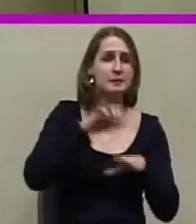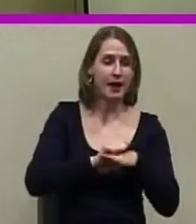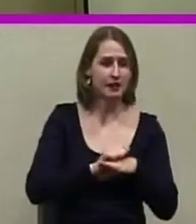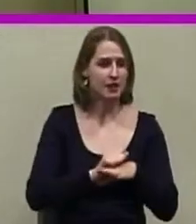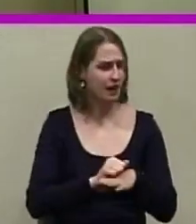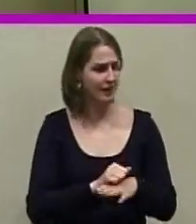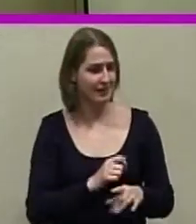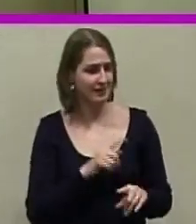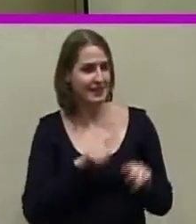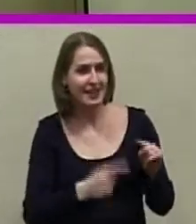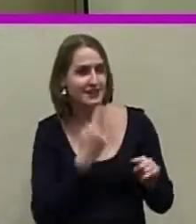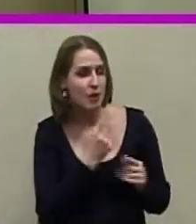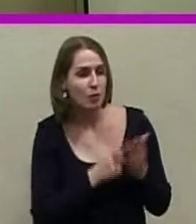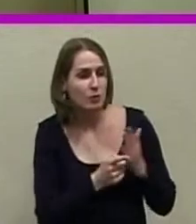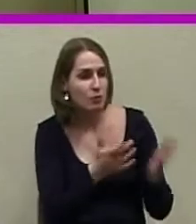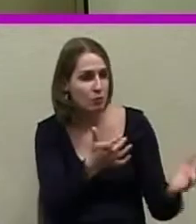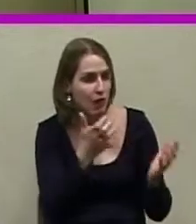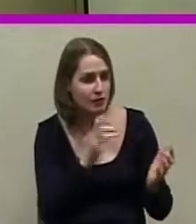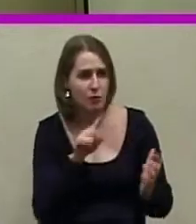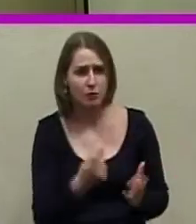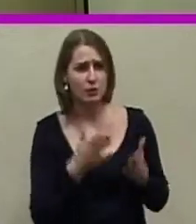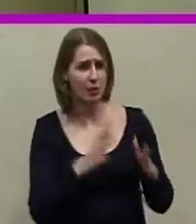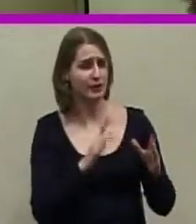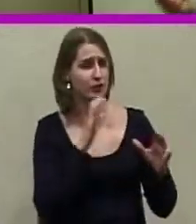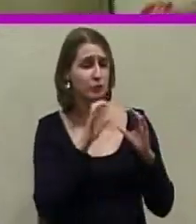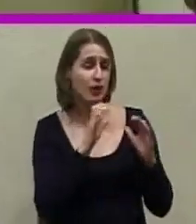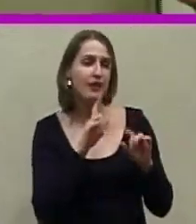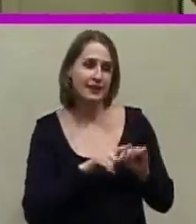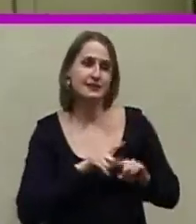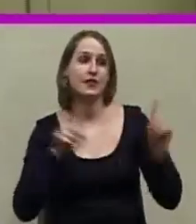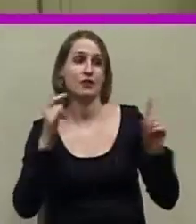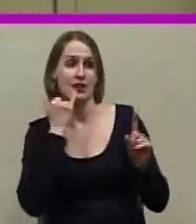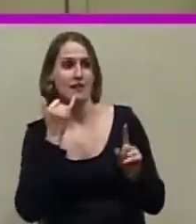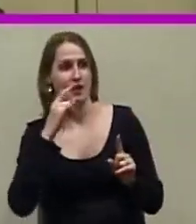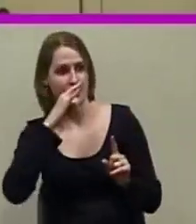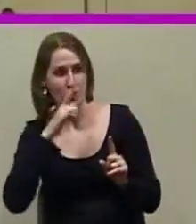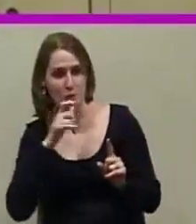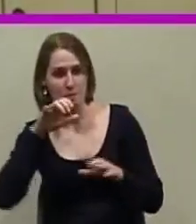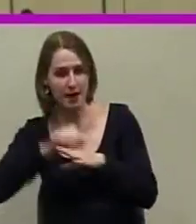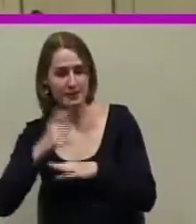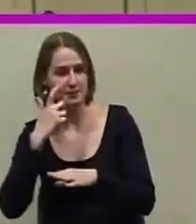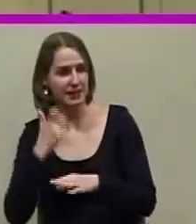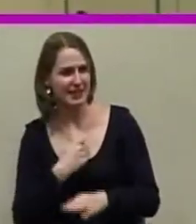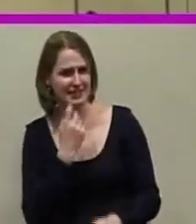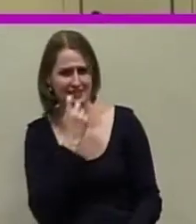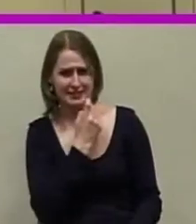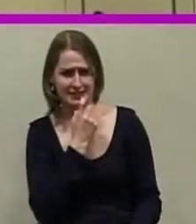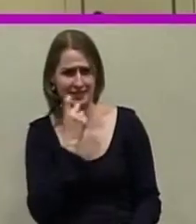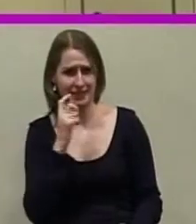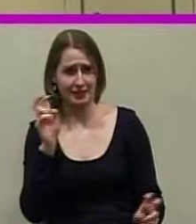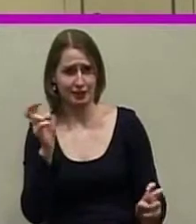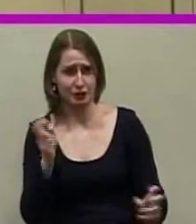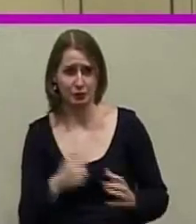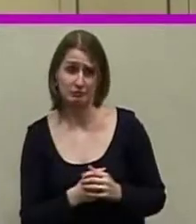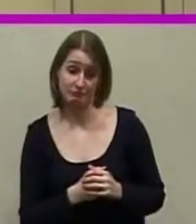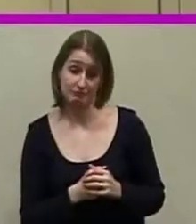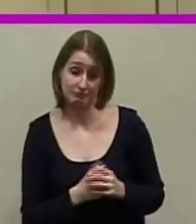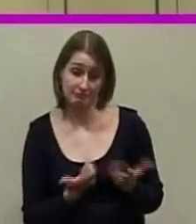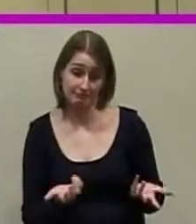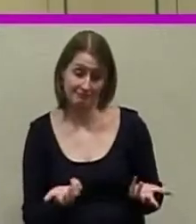say what he wants to say and that's his only means of communication, that's different than the kid who's biting because he has teething issues. Right?